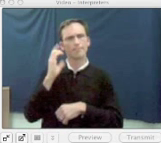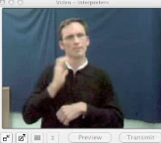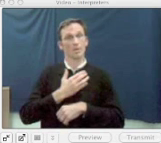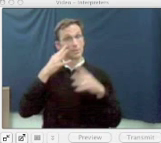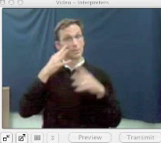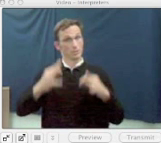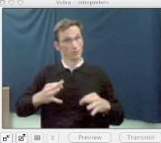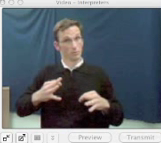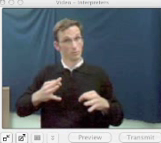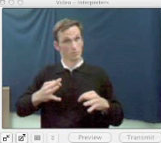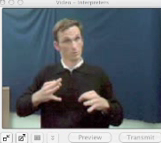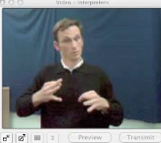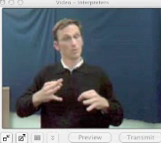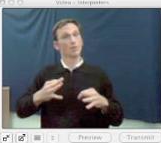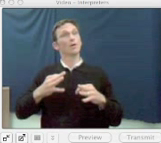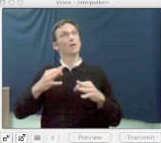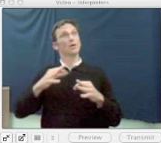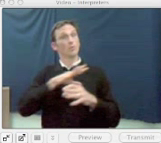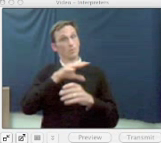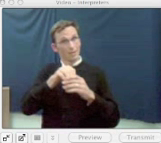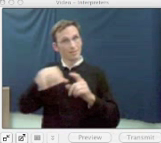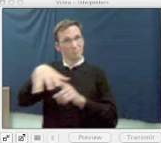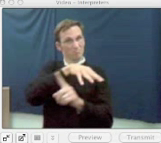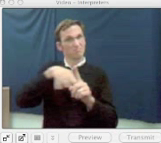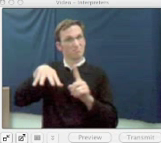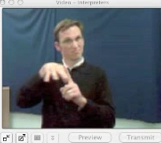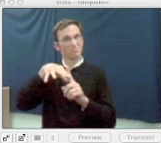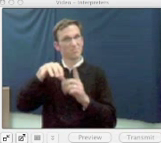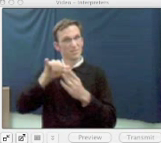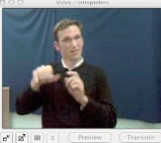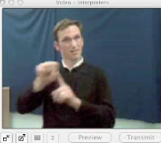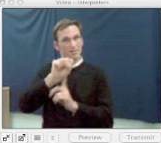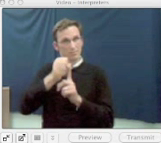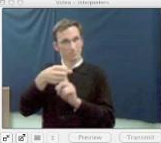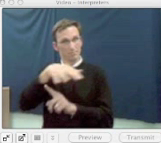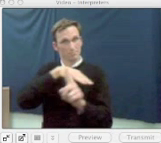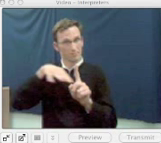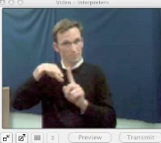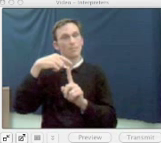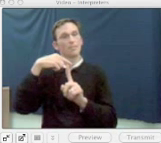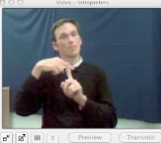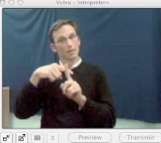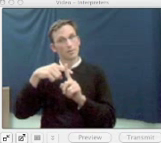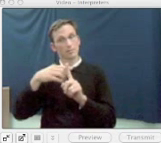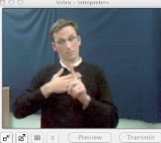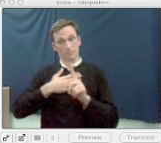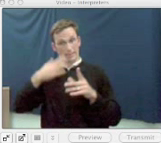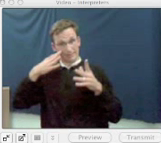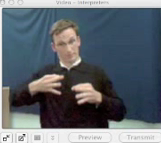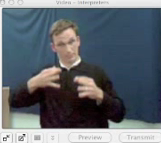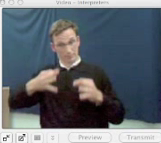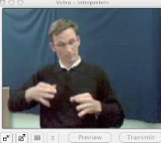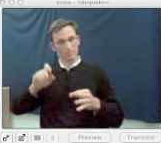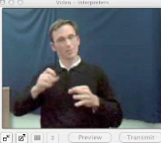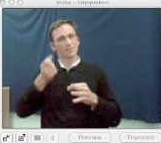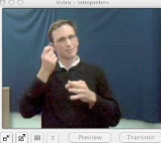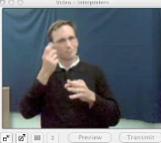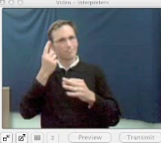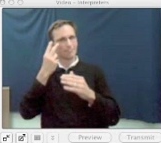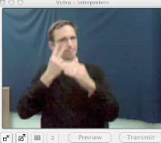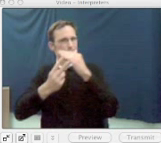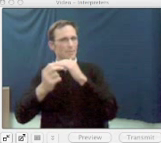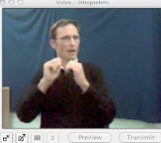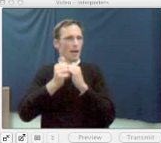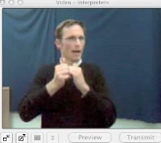in light of their contexts, and as a result understand them and their consequences, and